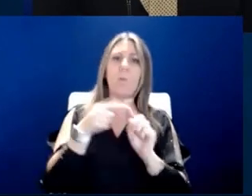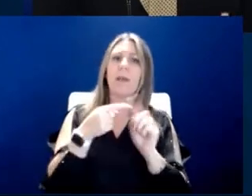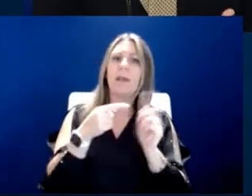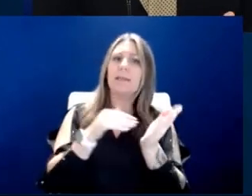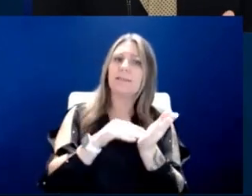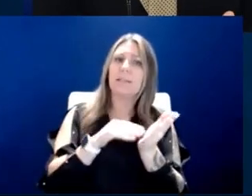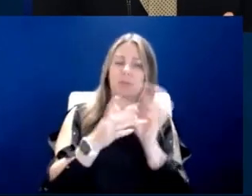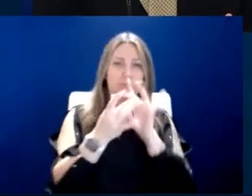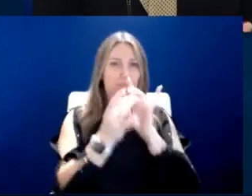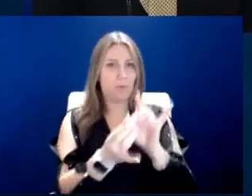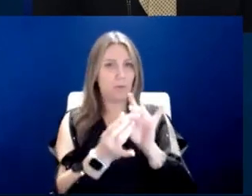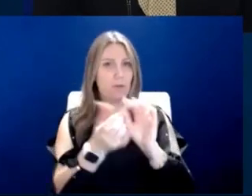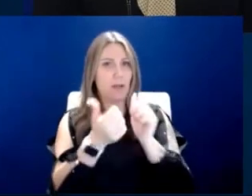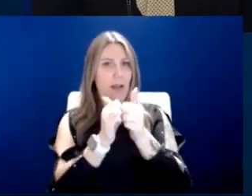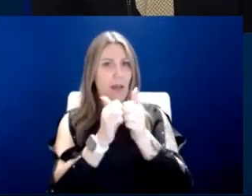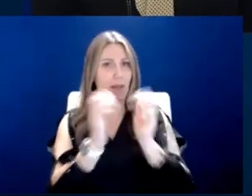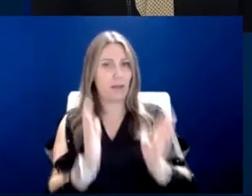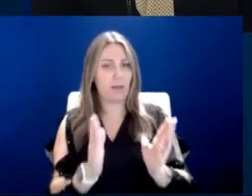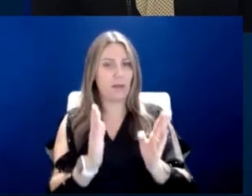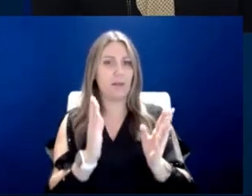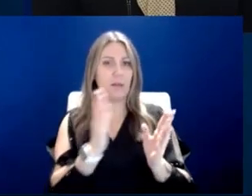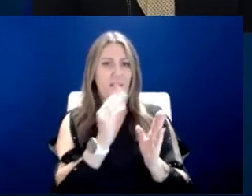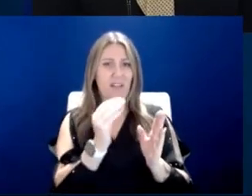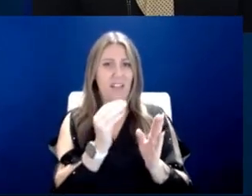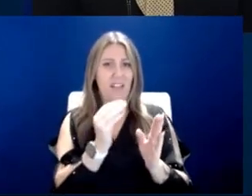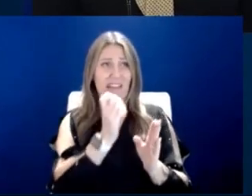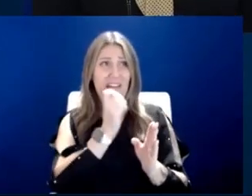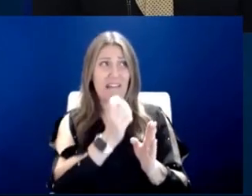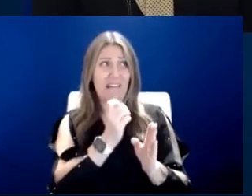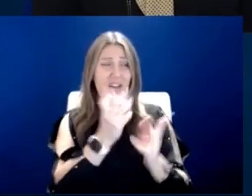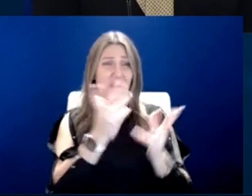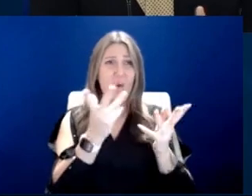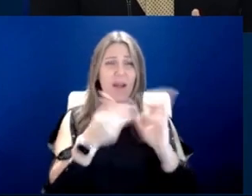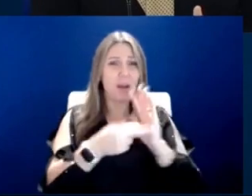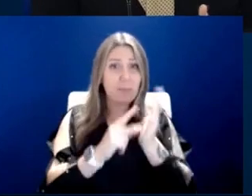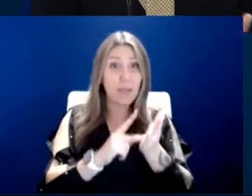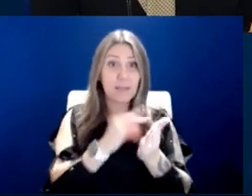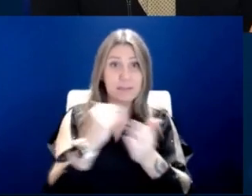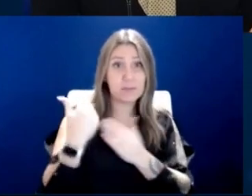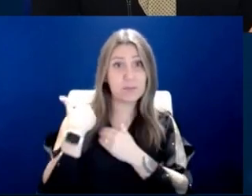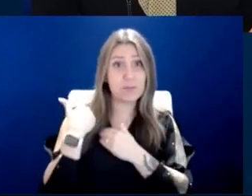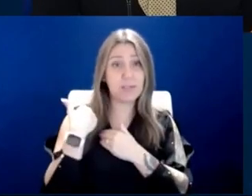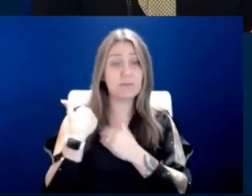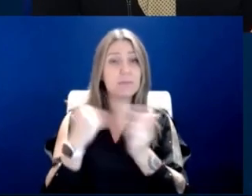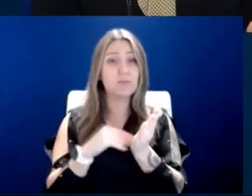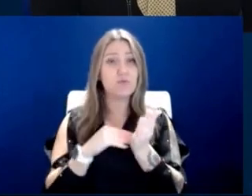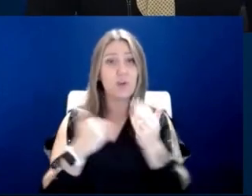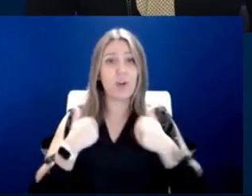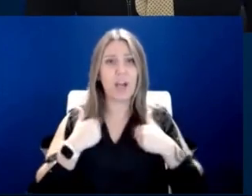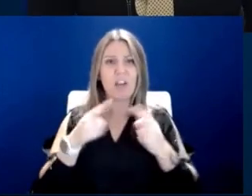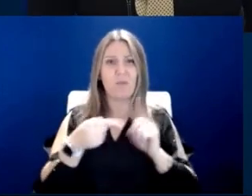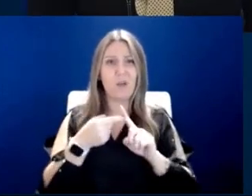what that all really ultimately means, and the responsibility that doctors have when you're dealing with a 15-year-old athlete.